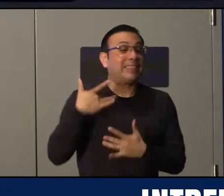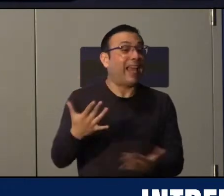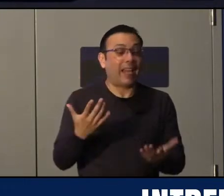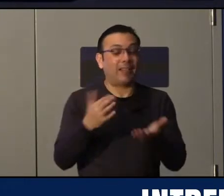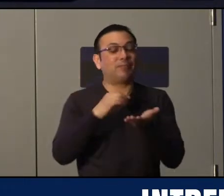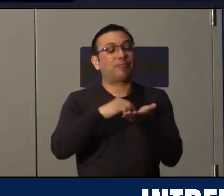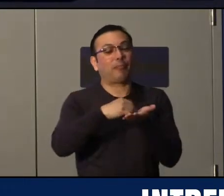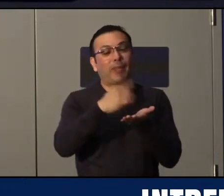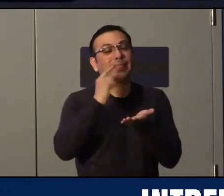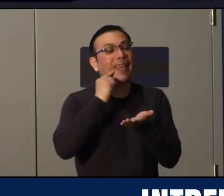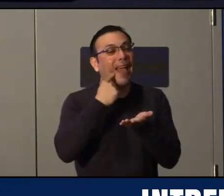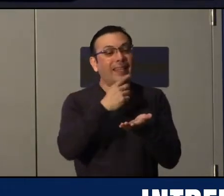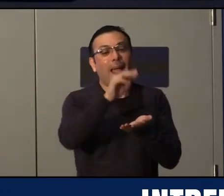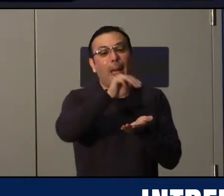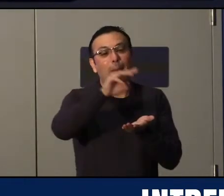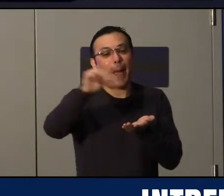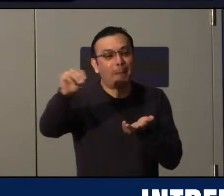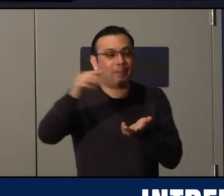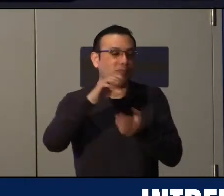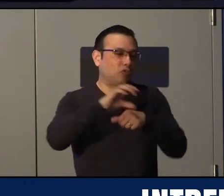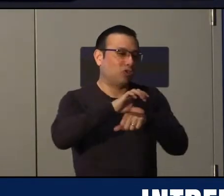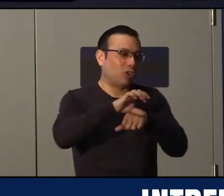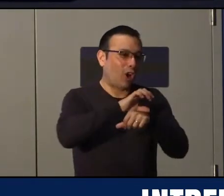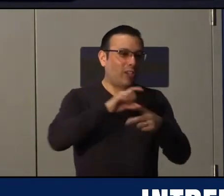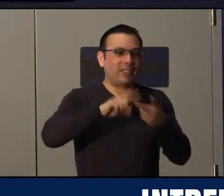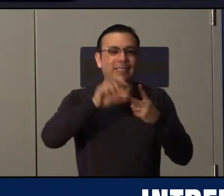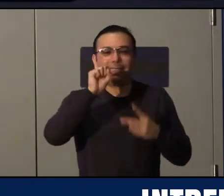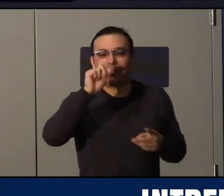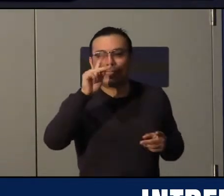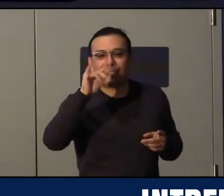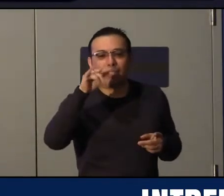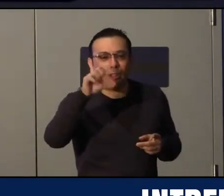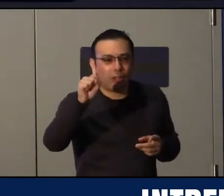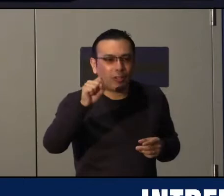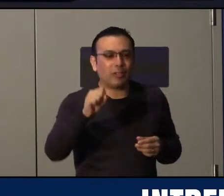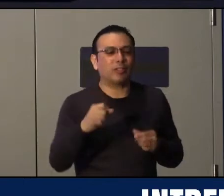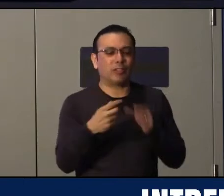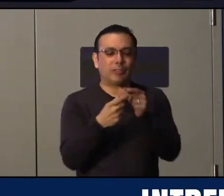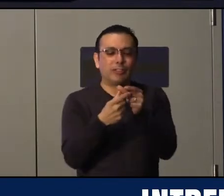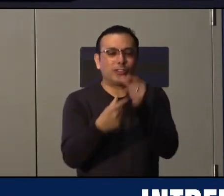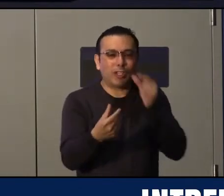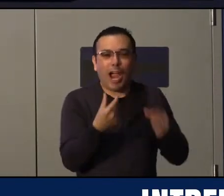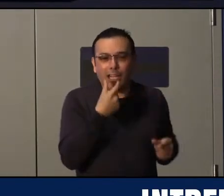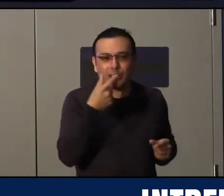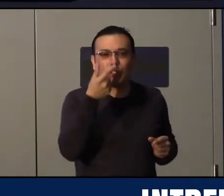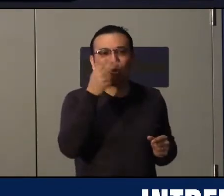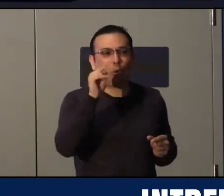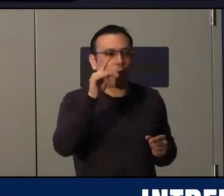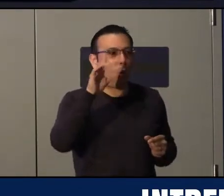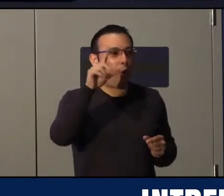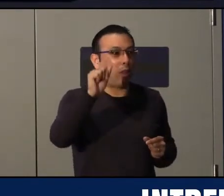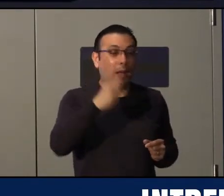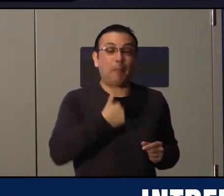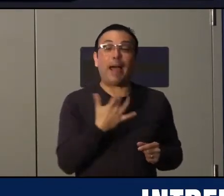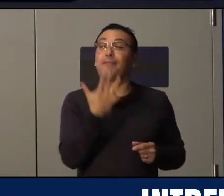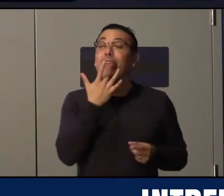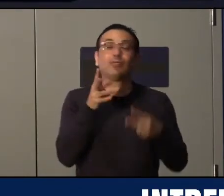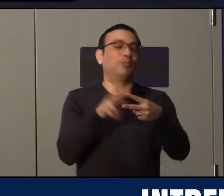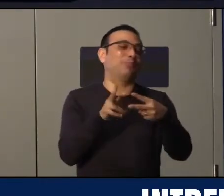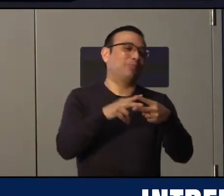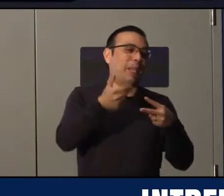Skittles, granola bars, but the pizza and the BLT were definitely two of my